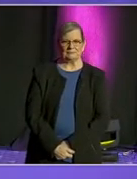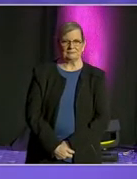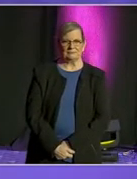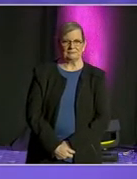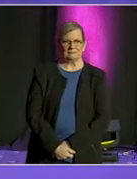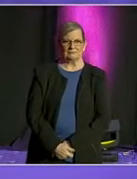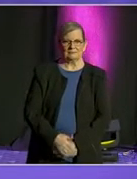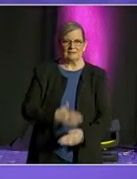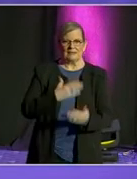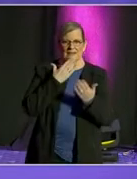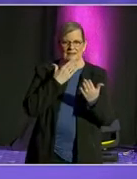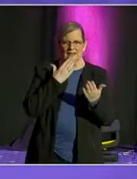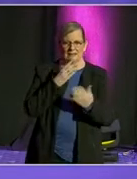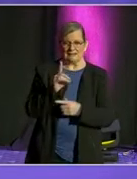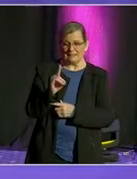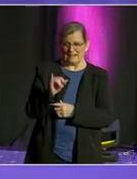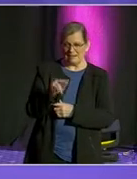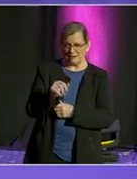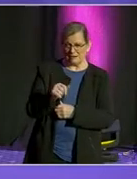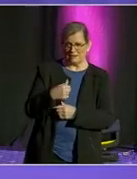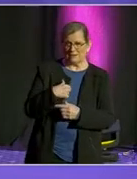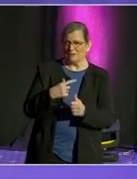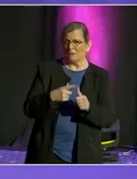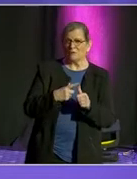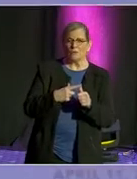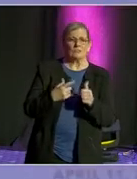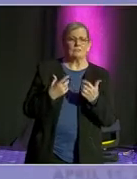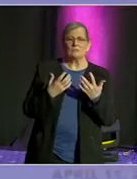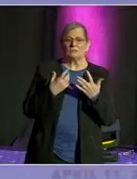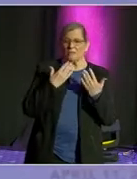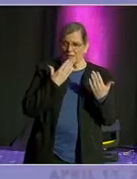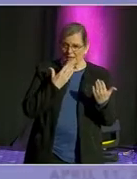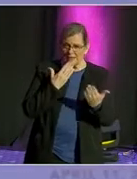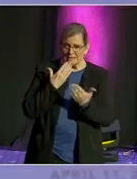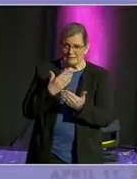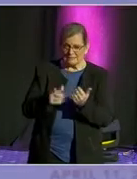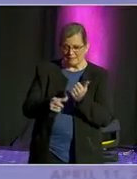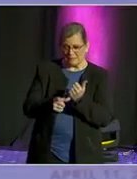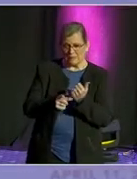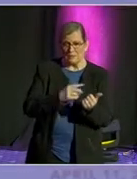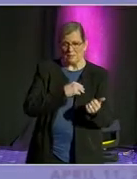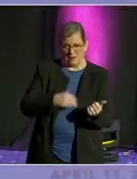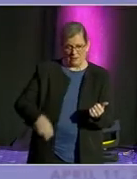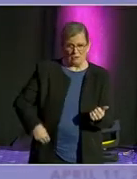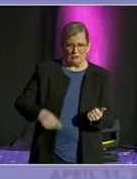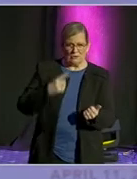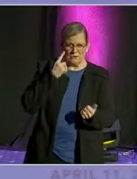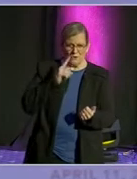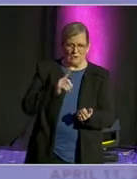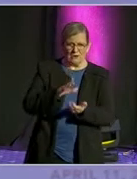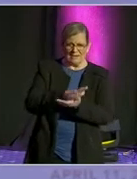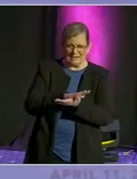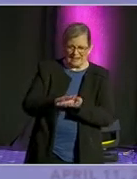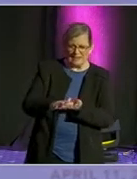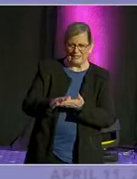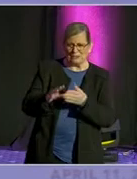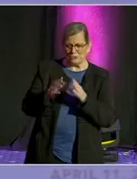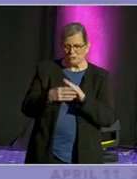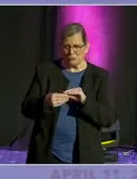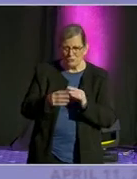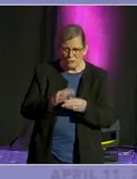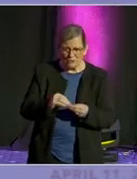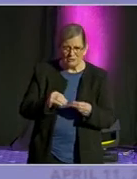Thank you, Diana. And before I get started, I first want to just thank the Deputy Mayor for his kind words, but also for his incredible